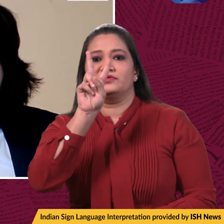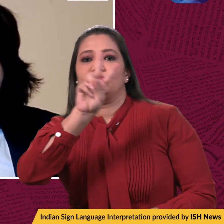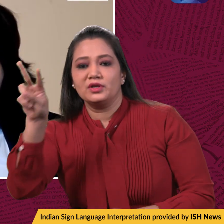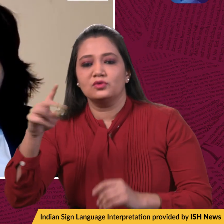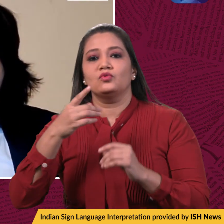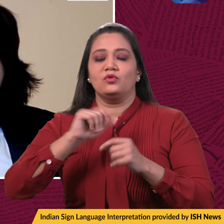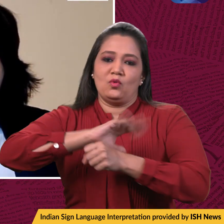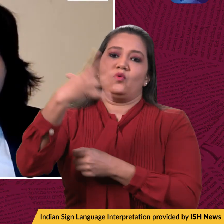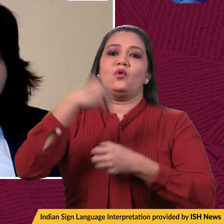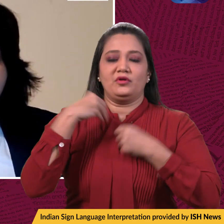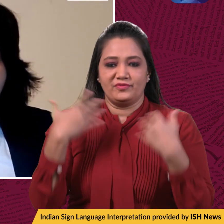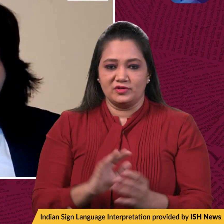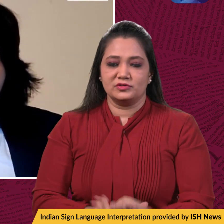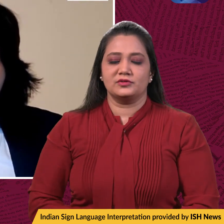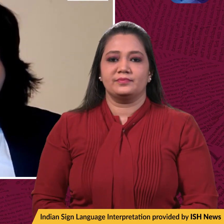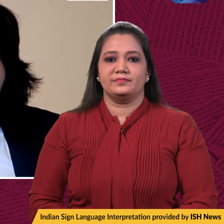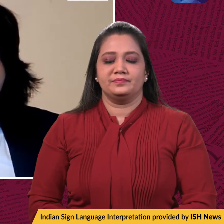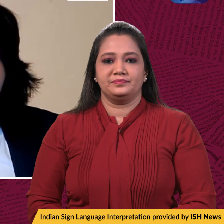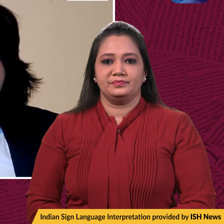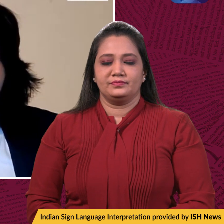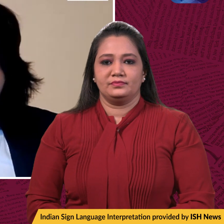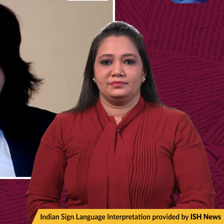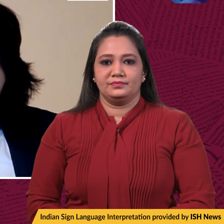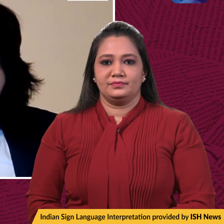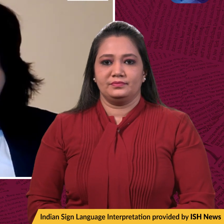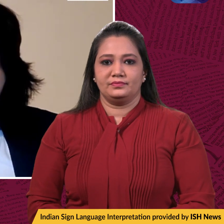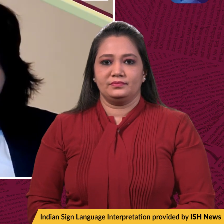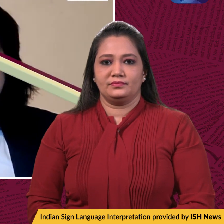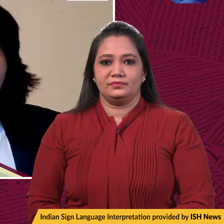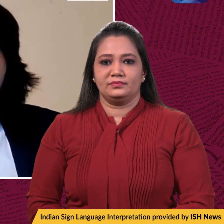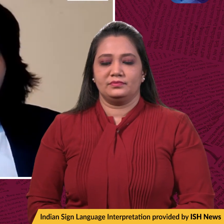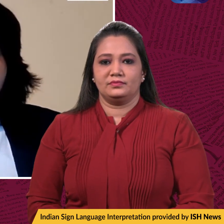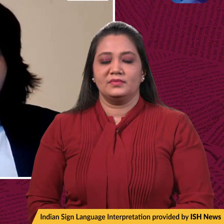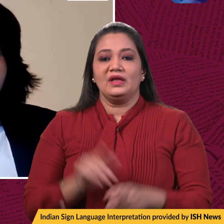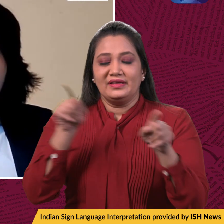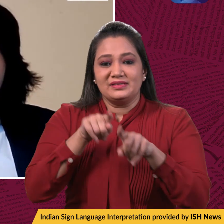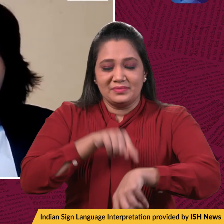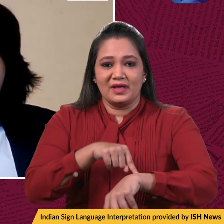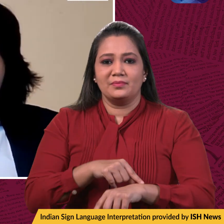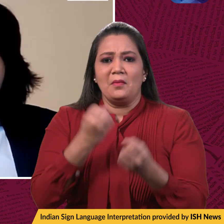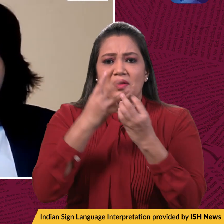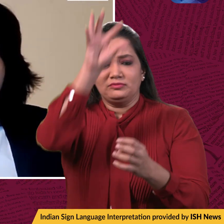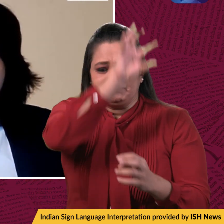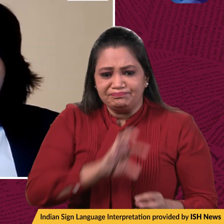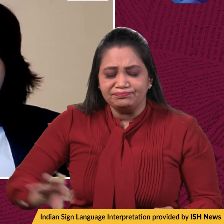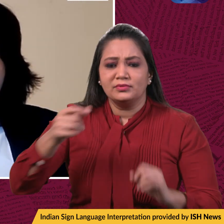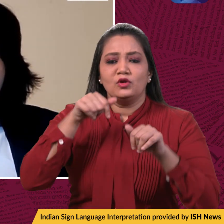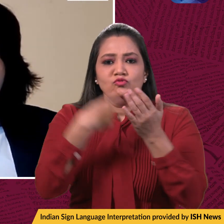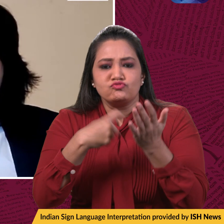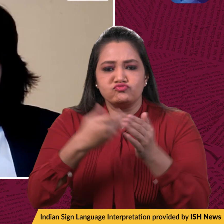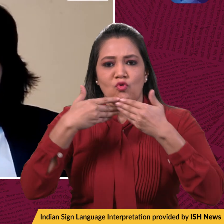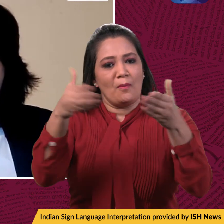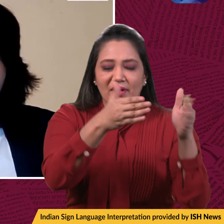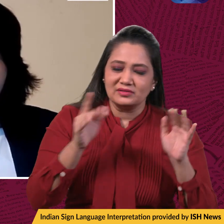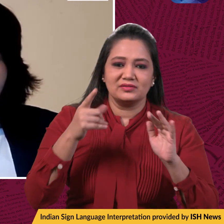7,722 cases, new COVID cases in the last 24 hours as well. Meanwhile, several states are relaxing some